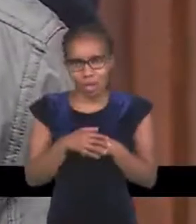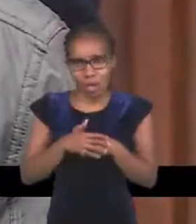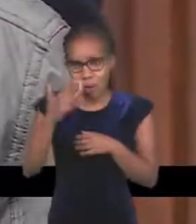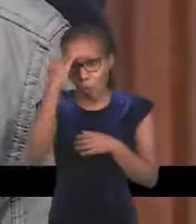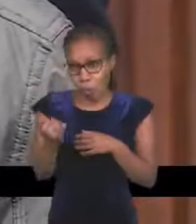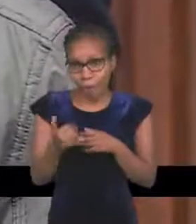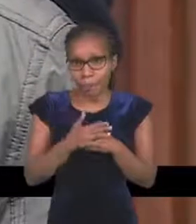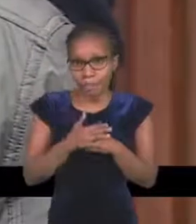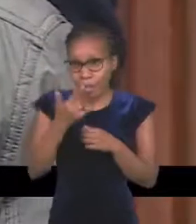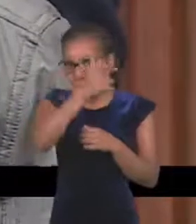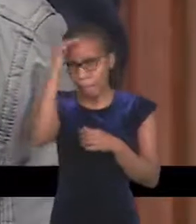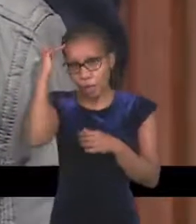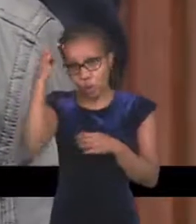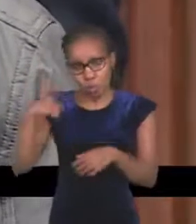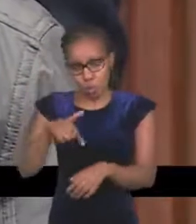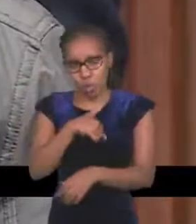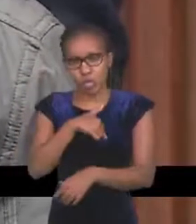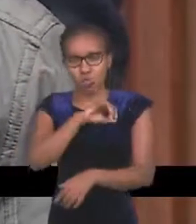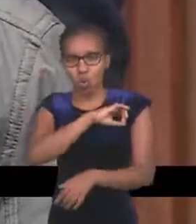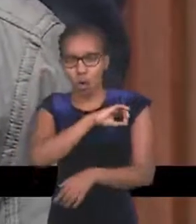because we should own the process,